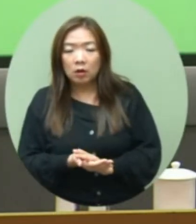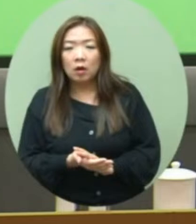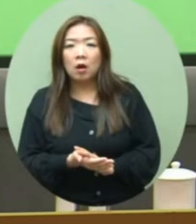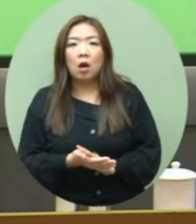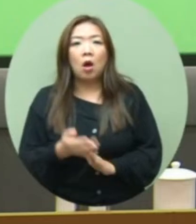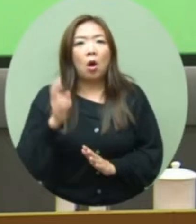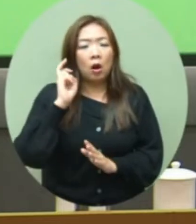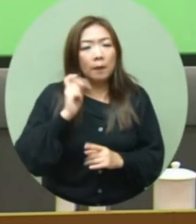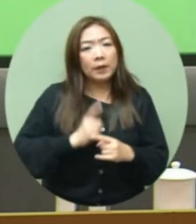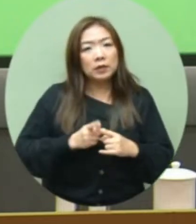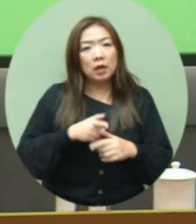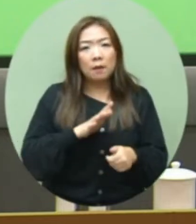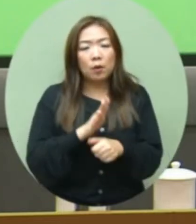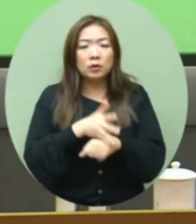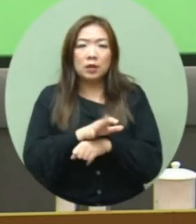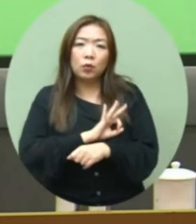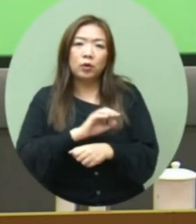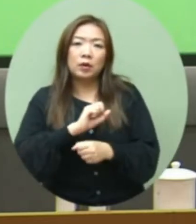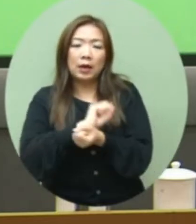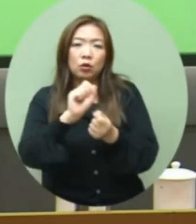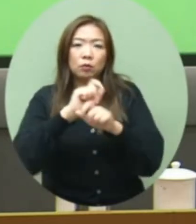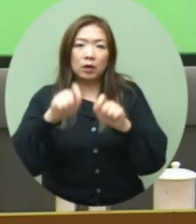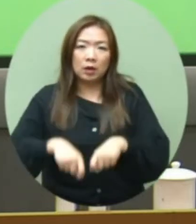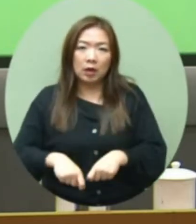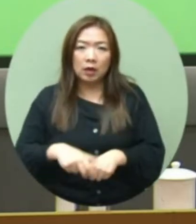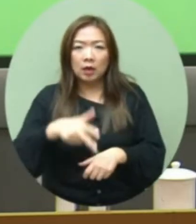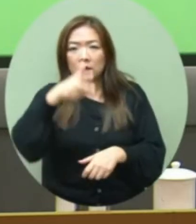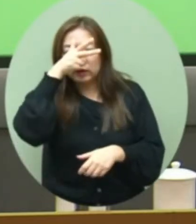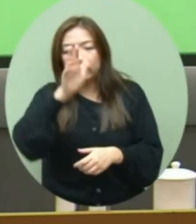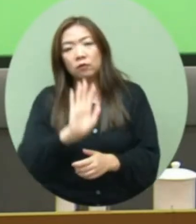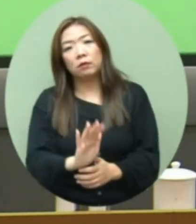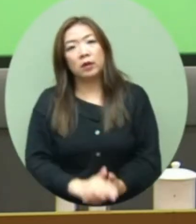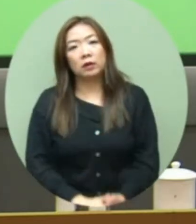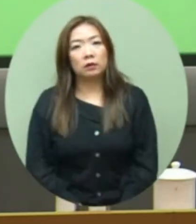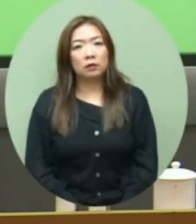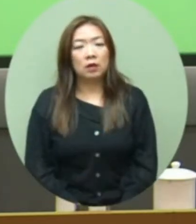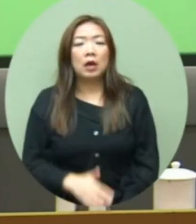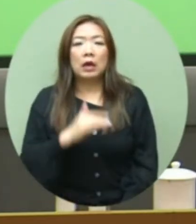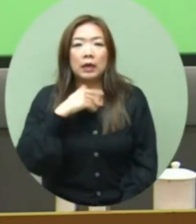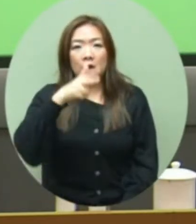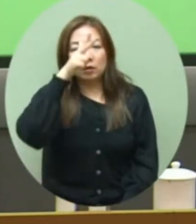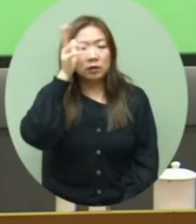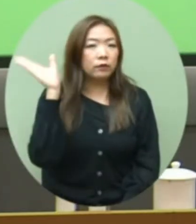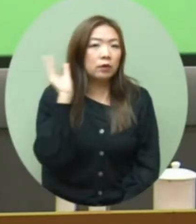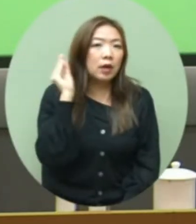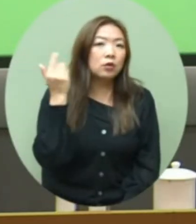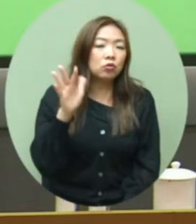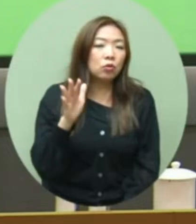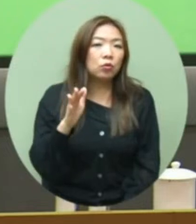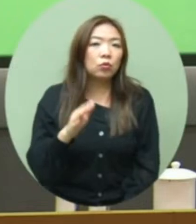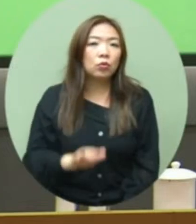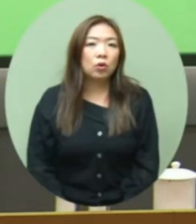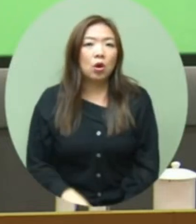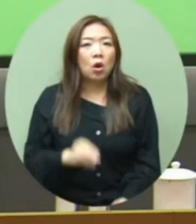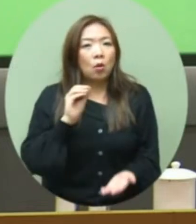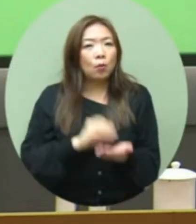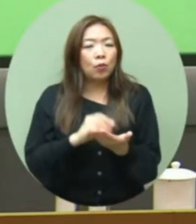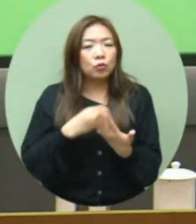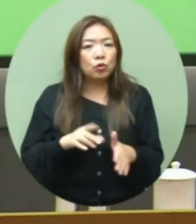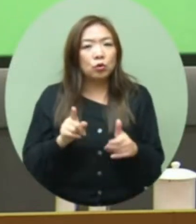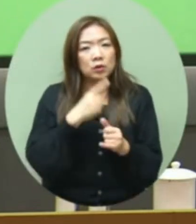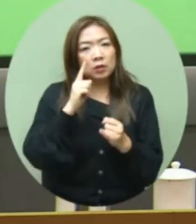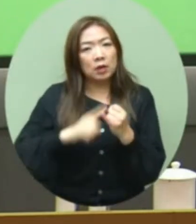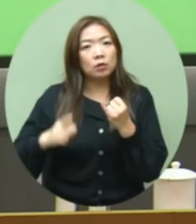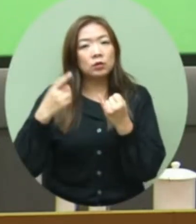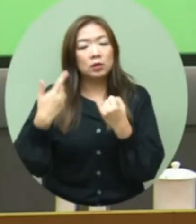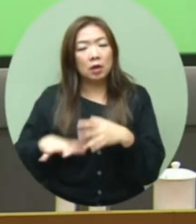If we go ahead ignoring comments and suggestions, then we're not a government that are working